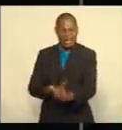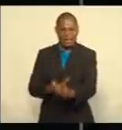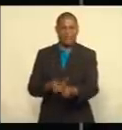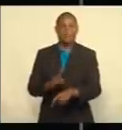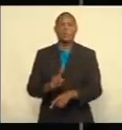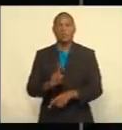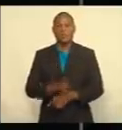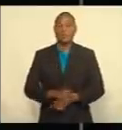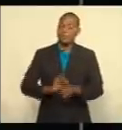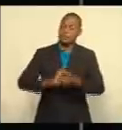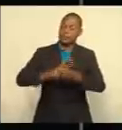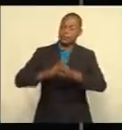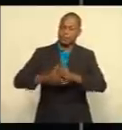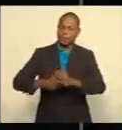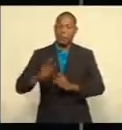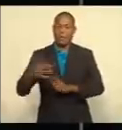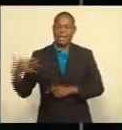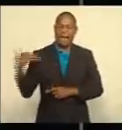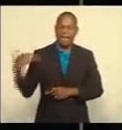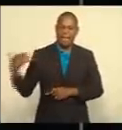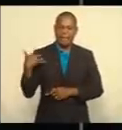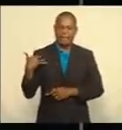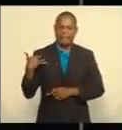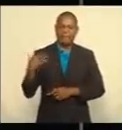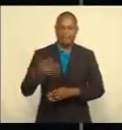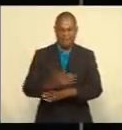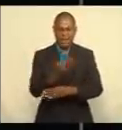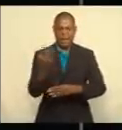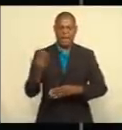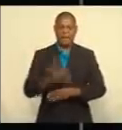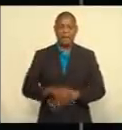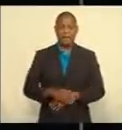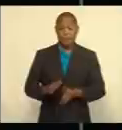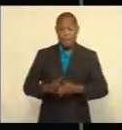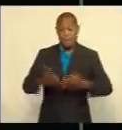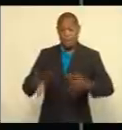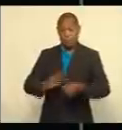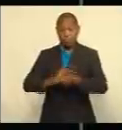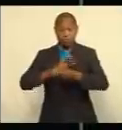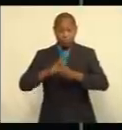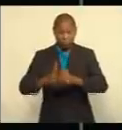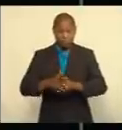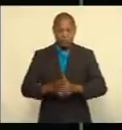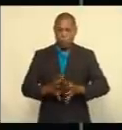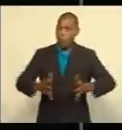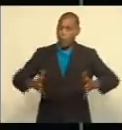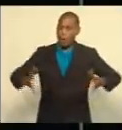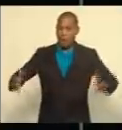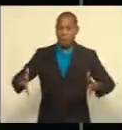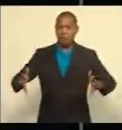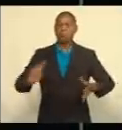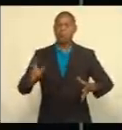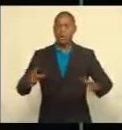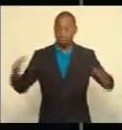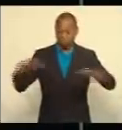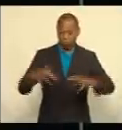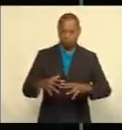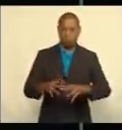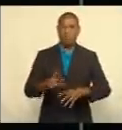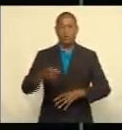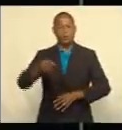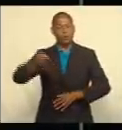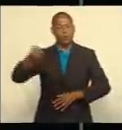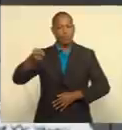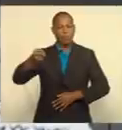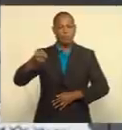the pandemic has affected their big day. In light of the recent COVID case, large public gatherings have been put on hold. Lena Rees has